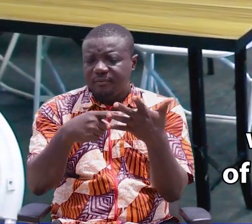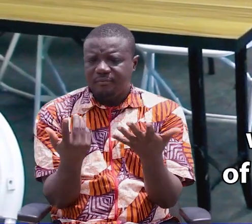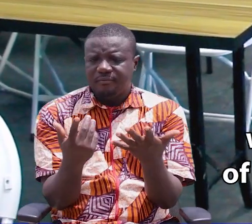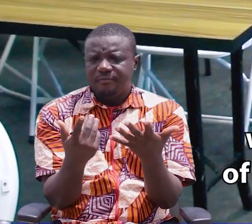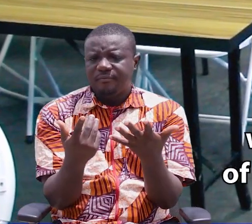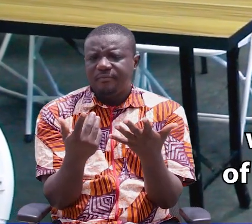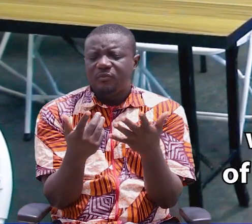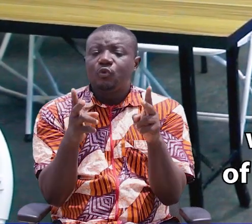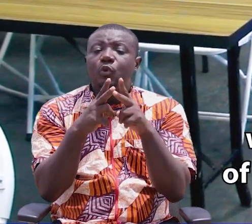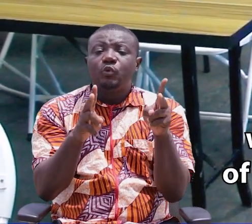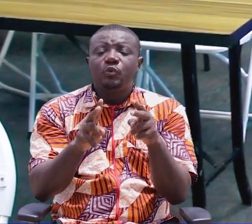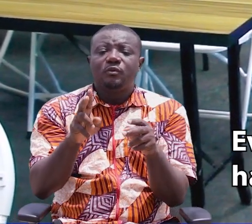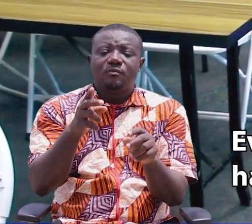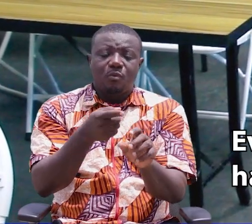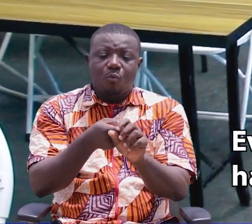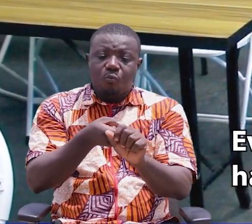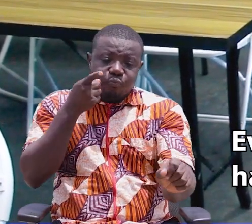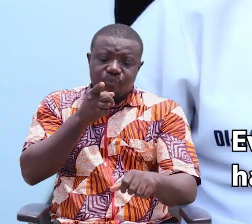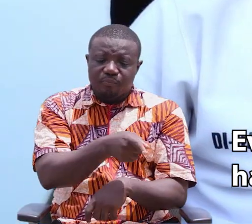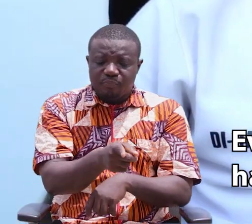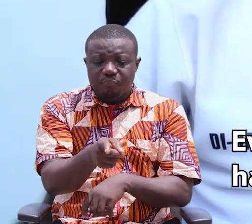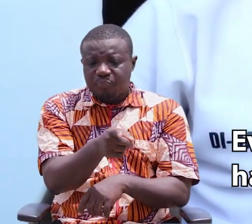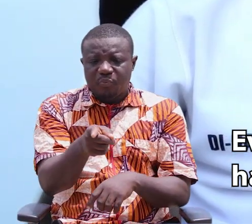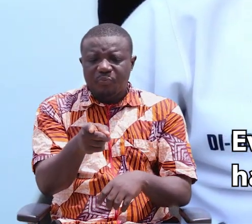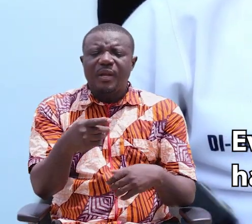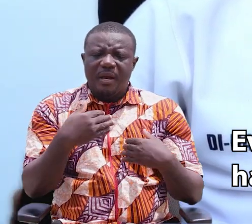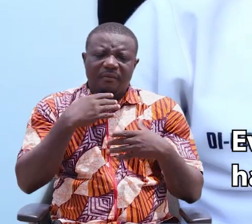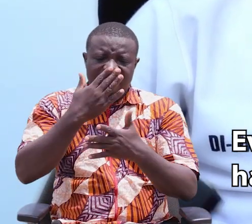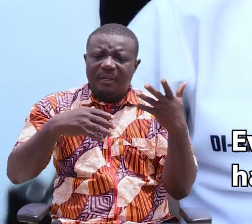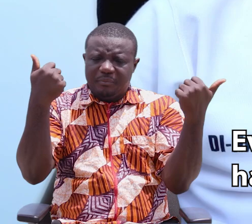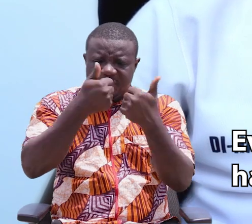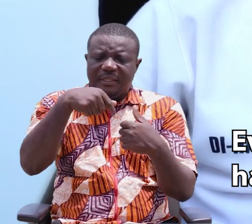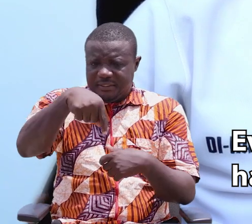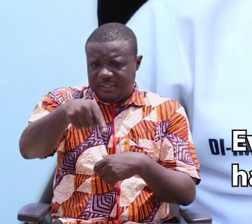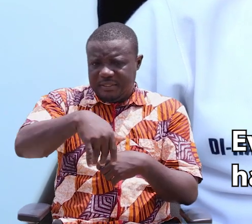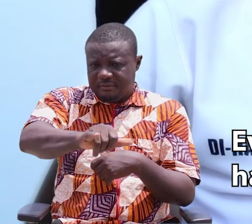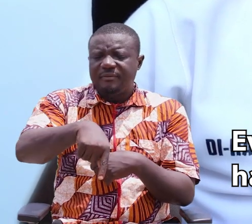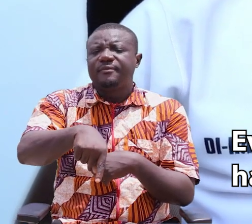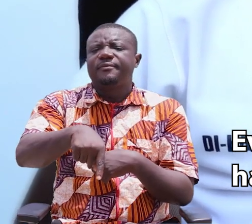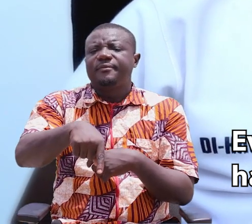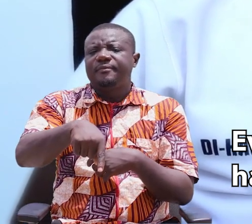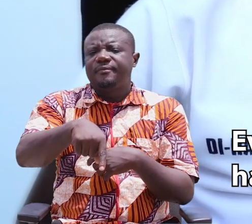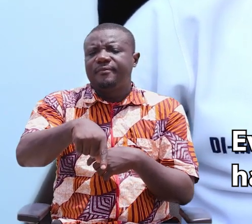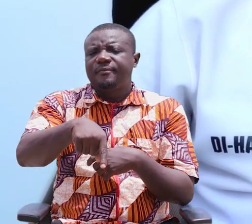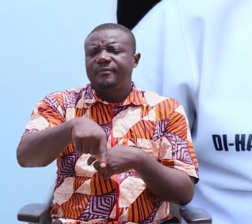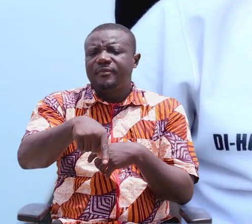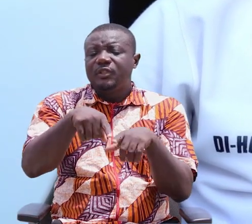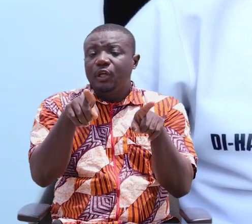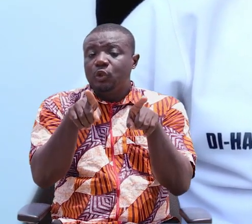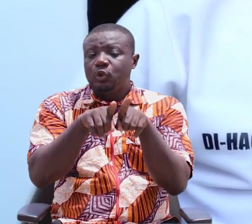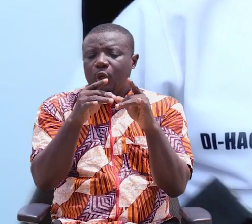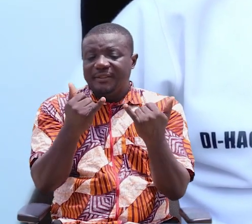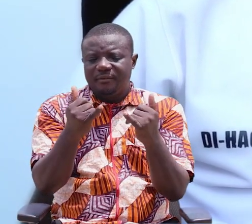terms of navigating their surrounding. Even using the traditional white cane, they still have some limitations that they cannot overcome.